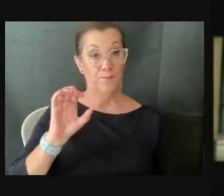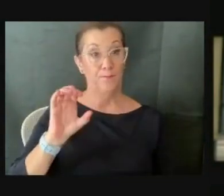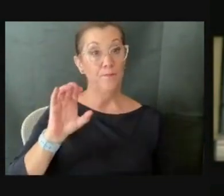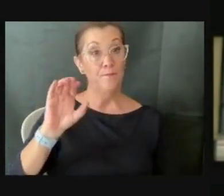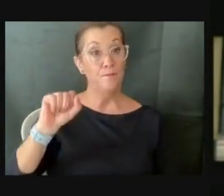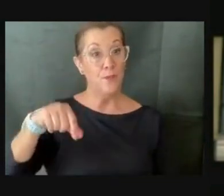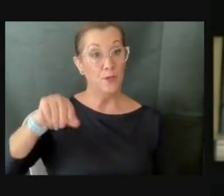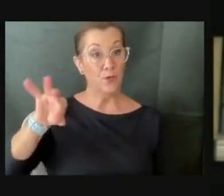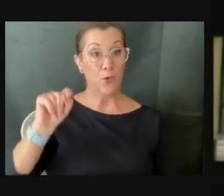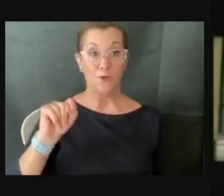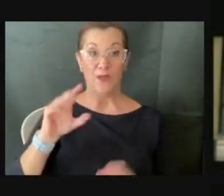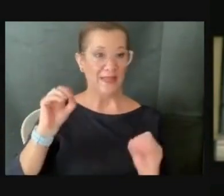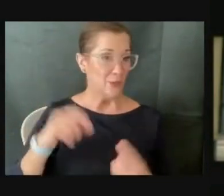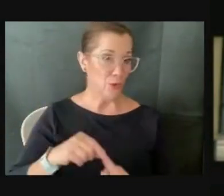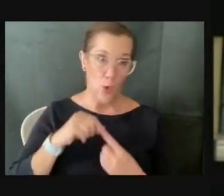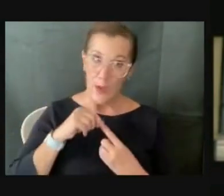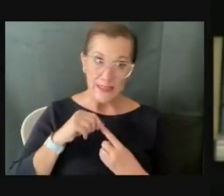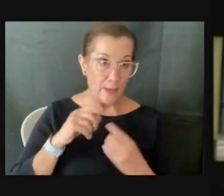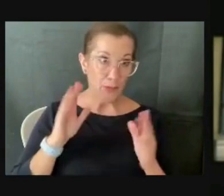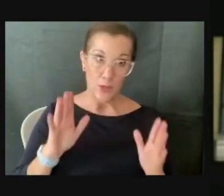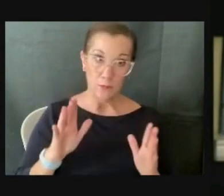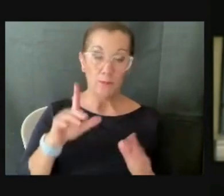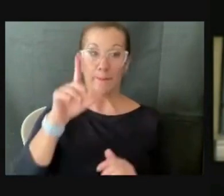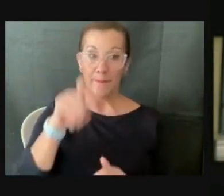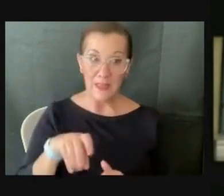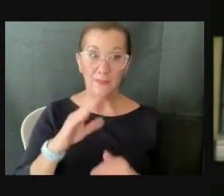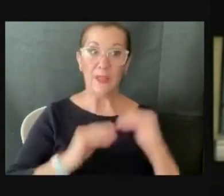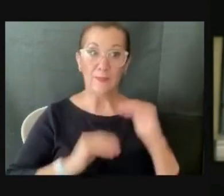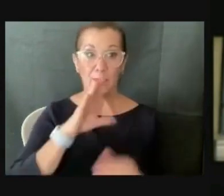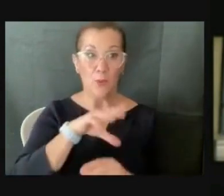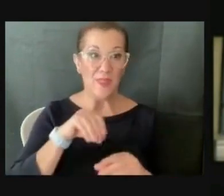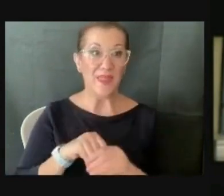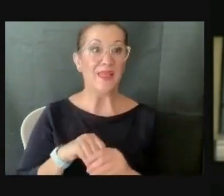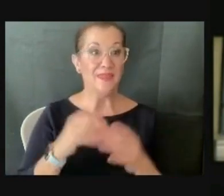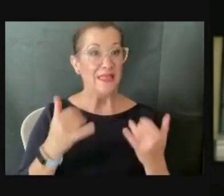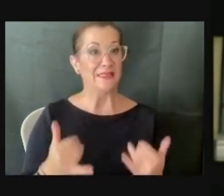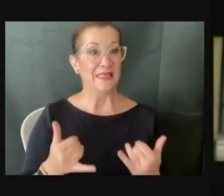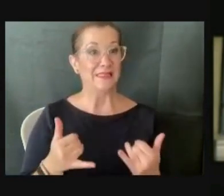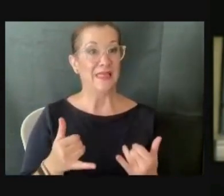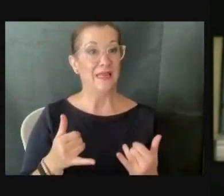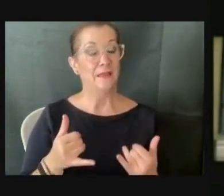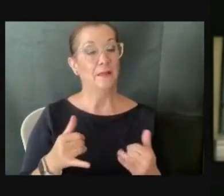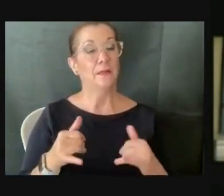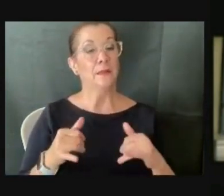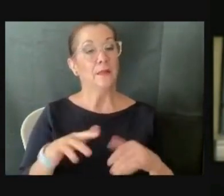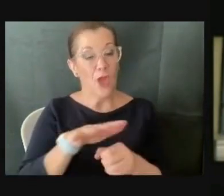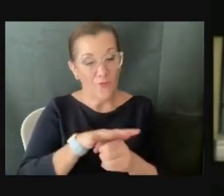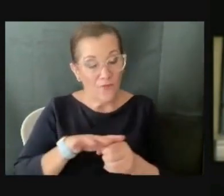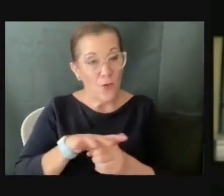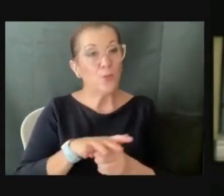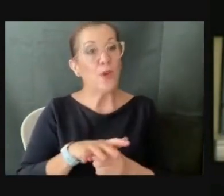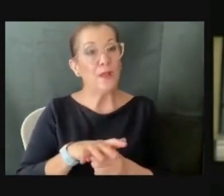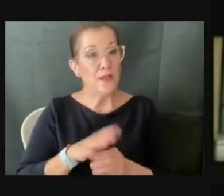without exception, and they must be built within the existing footprint of the main dwelling. So that